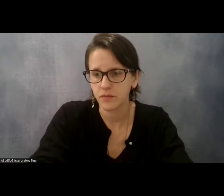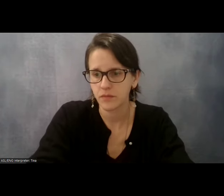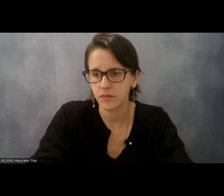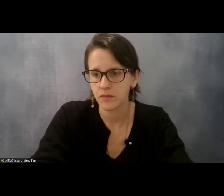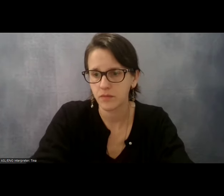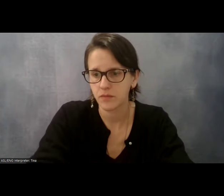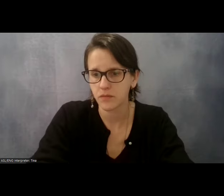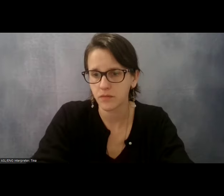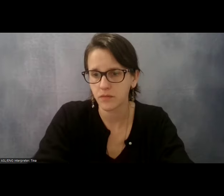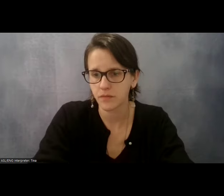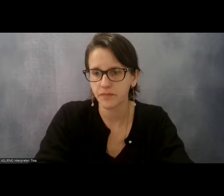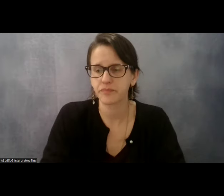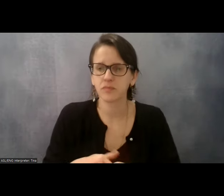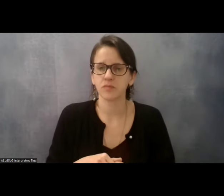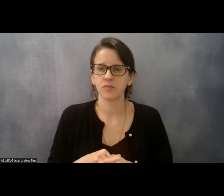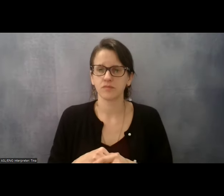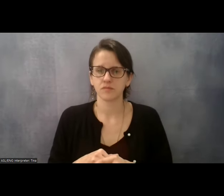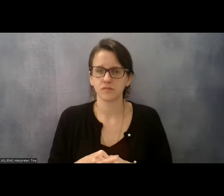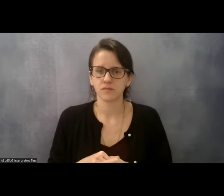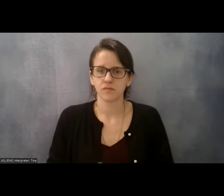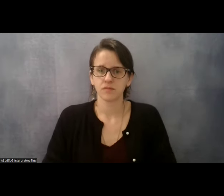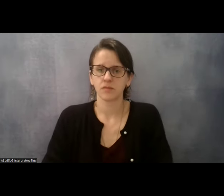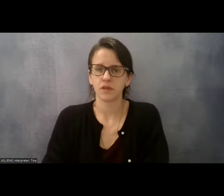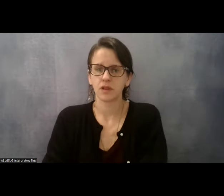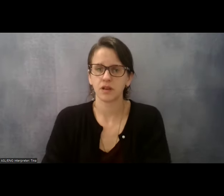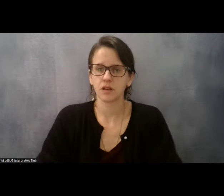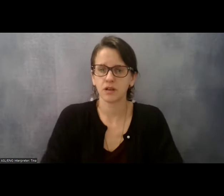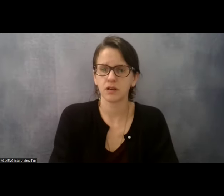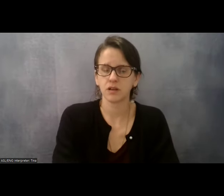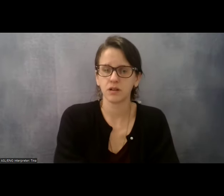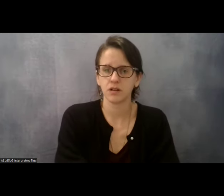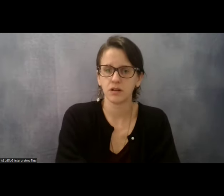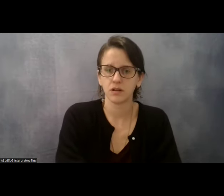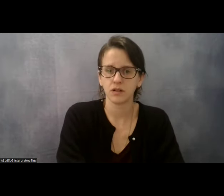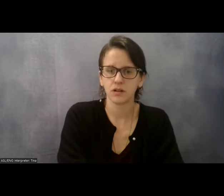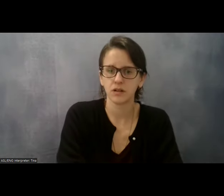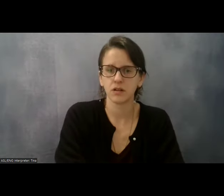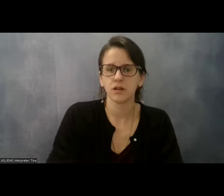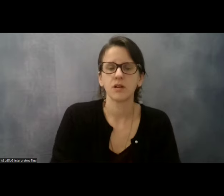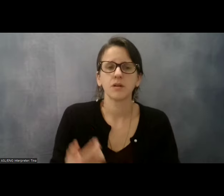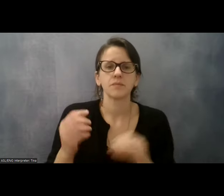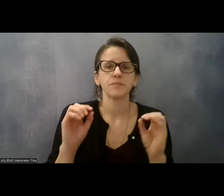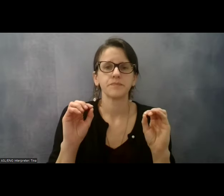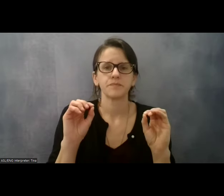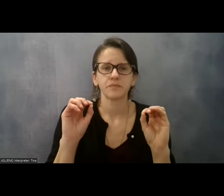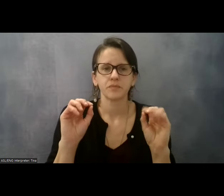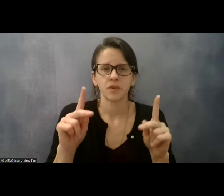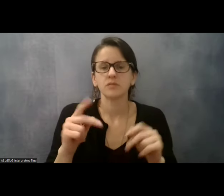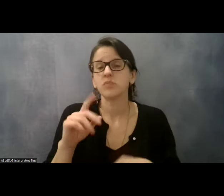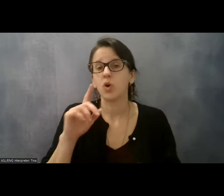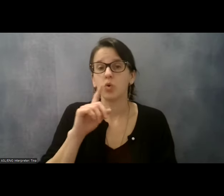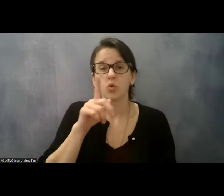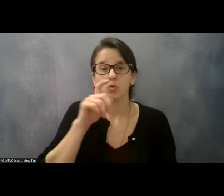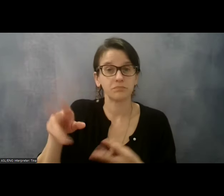self-reliance. The industrial agricultural system that provides most of our food is inherently unstable. In the last